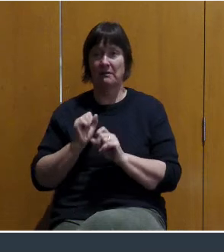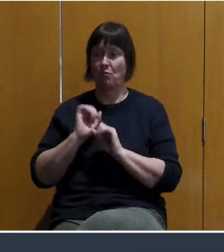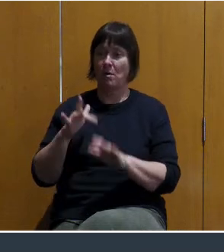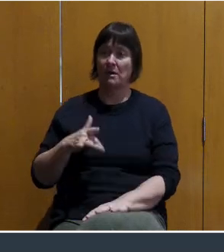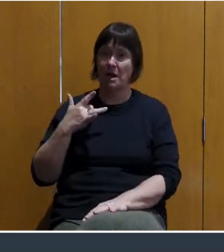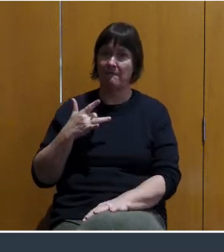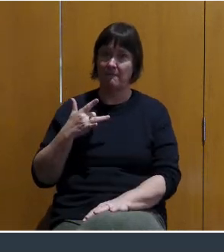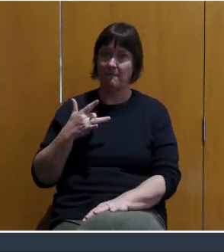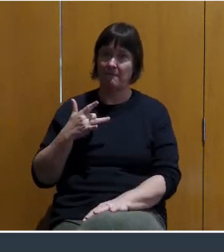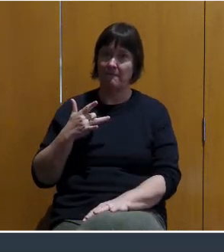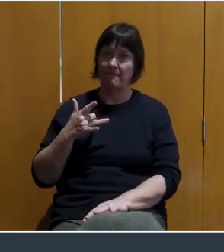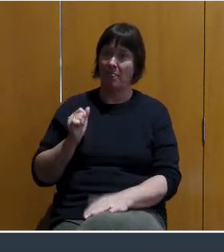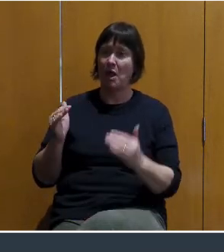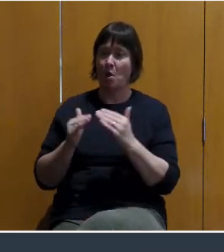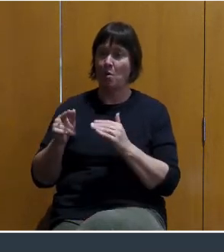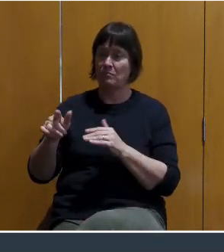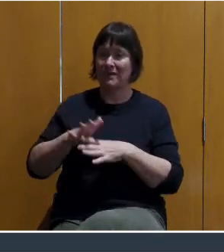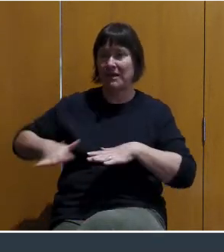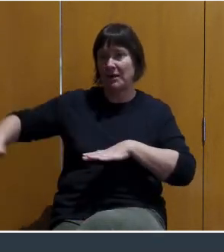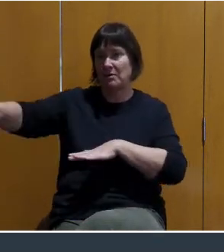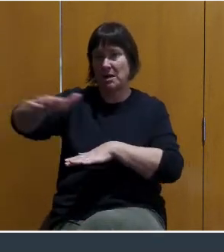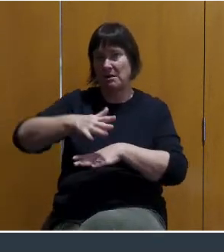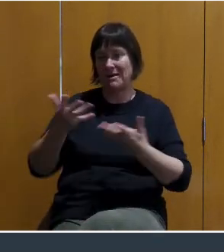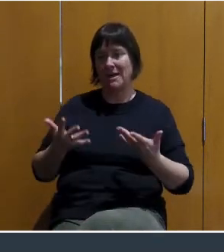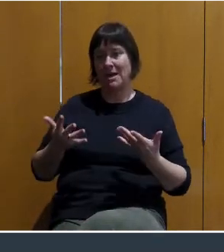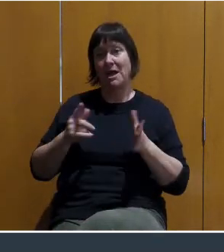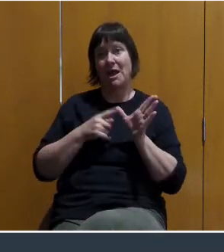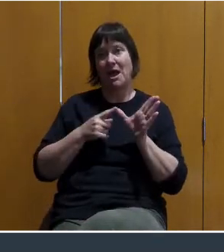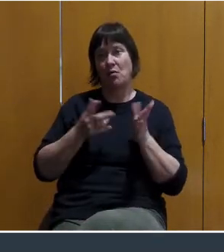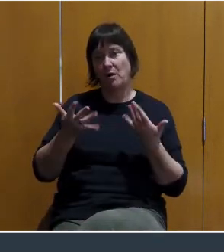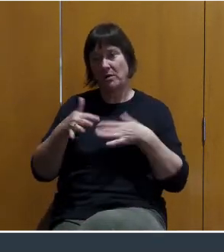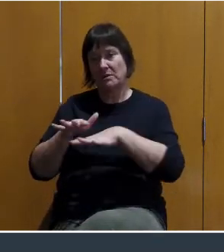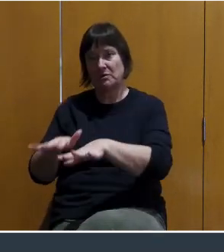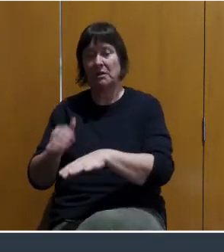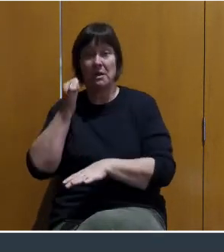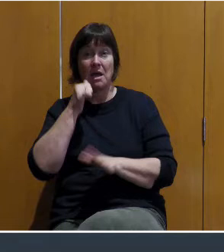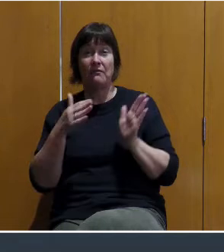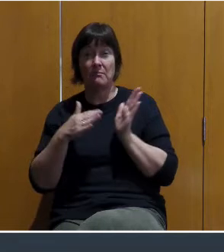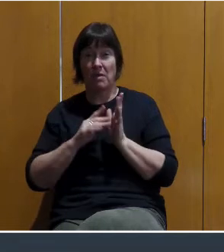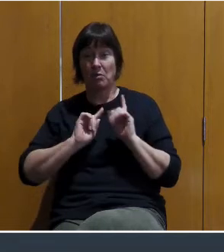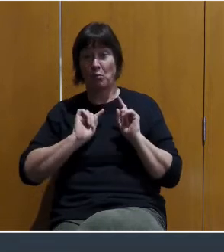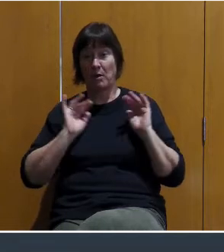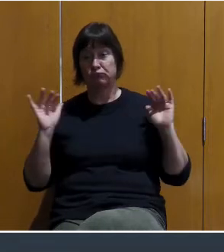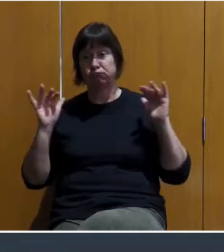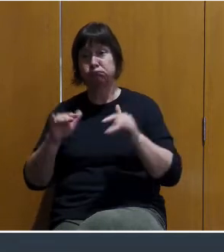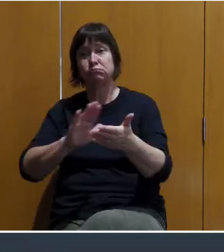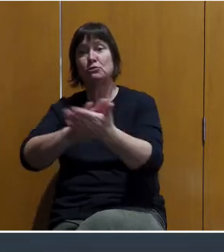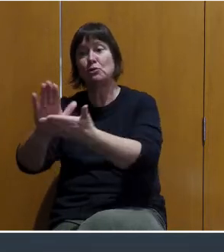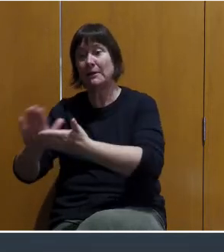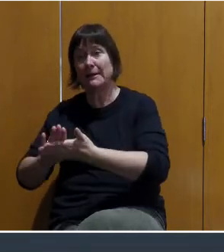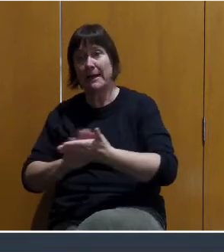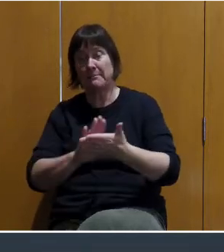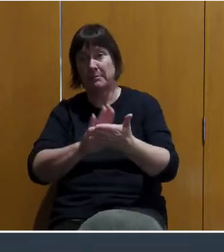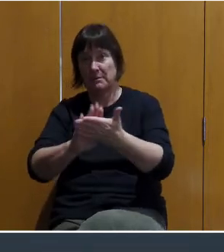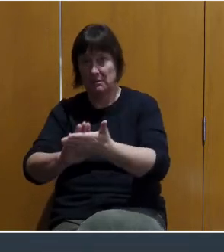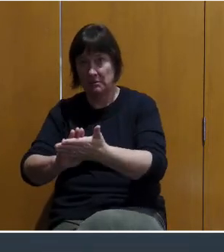and habitat at Ahriri Estuary. Every month we have a clean-up around the